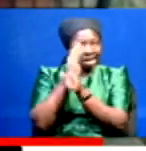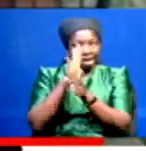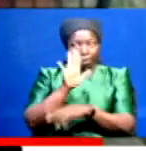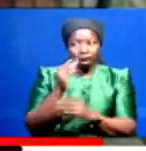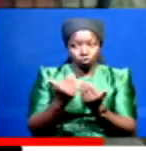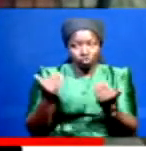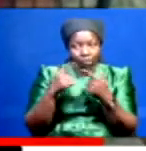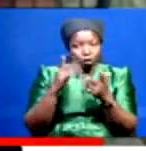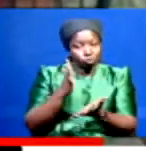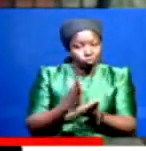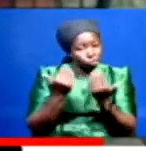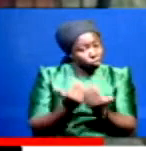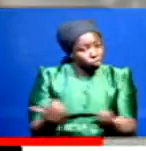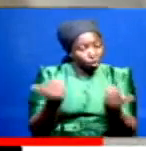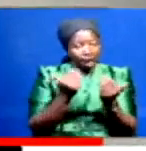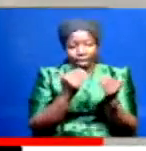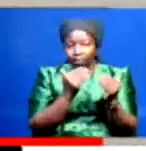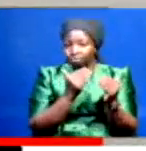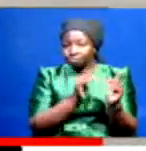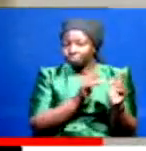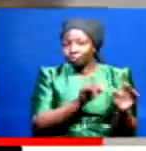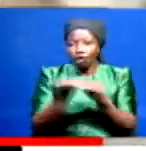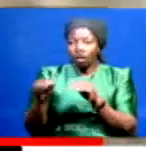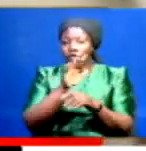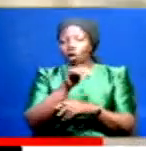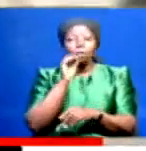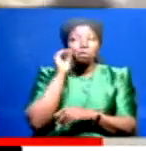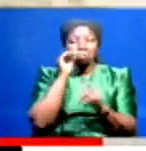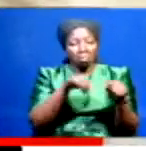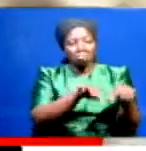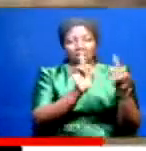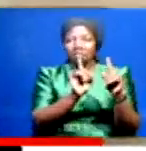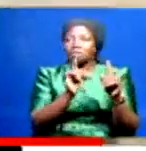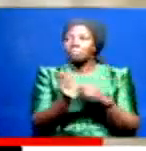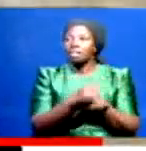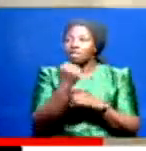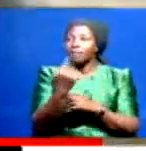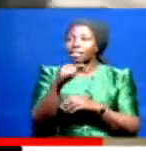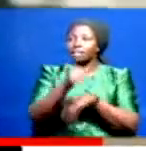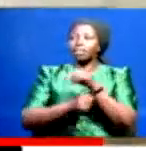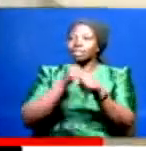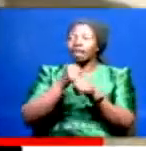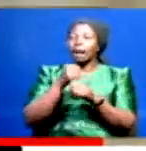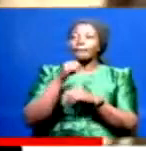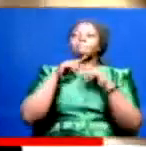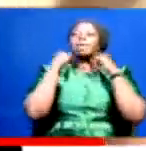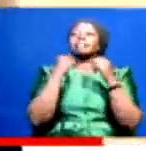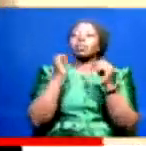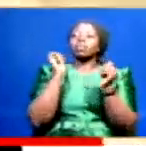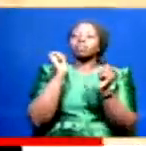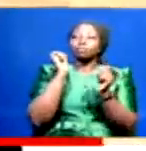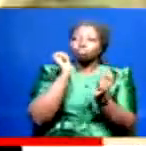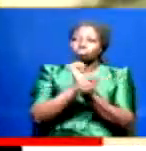hali watoto walitoka wenyewe kwao. In May this year, the same pastor was arrested and charged with disobedience of the law,